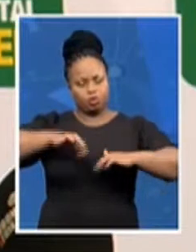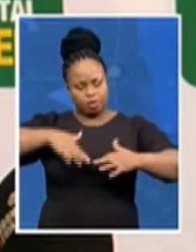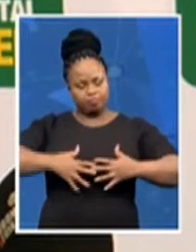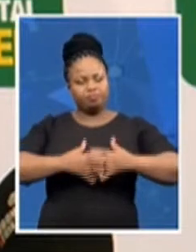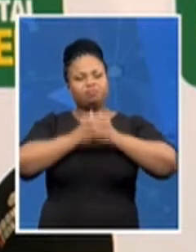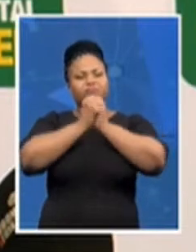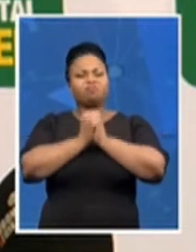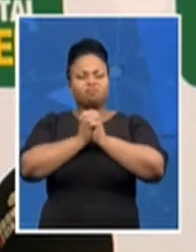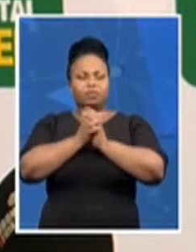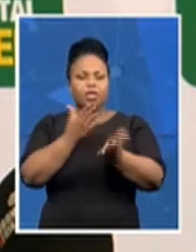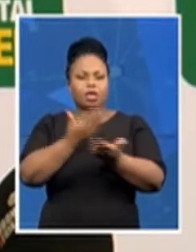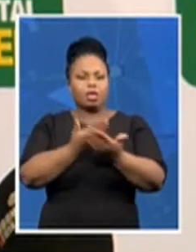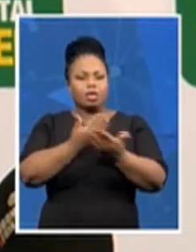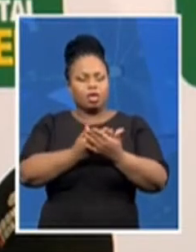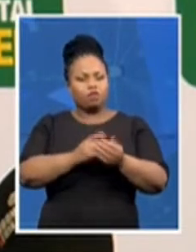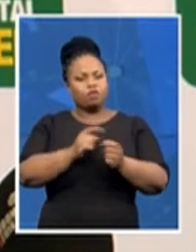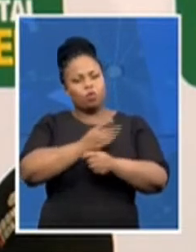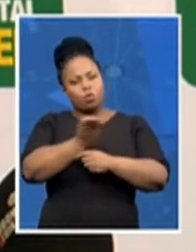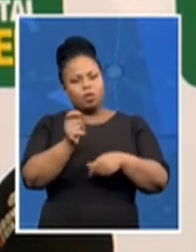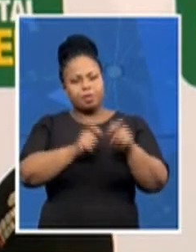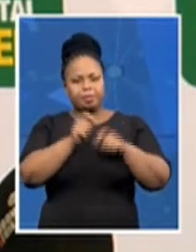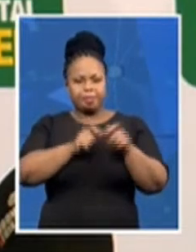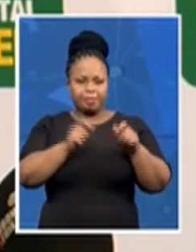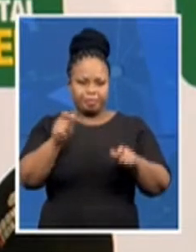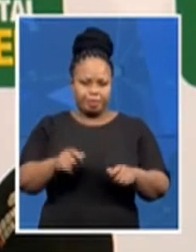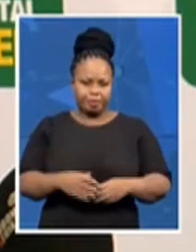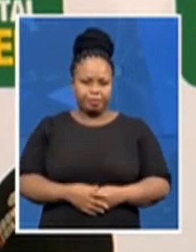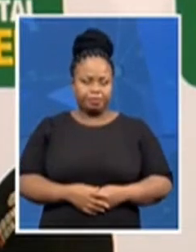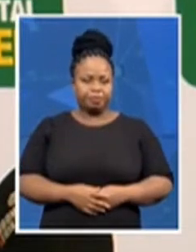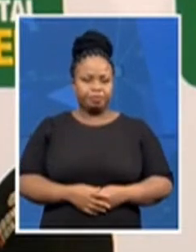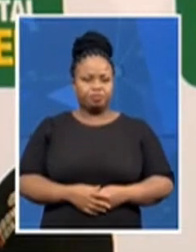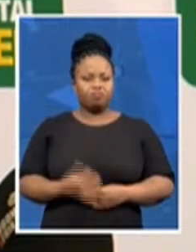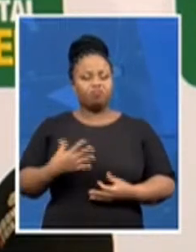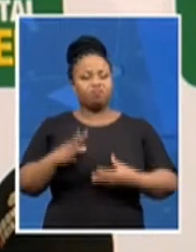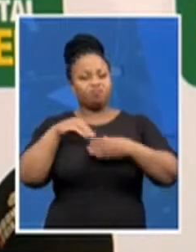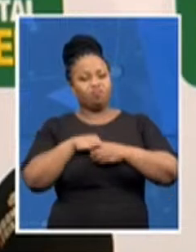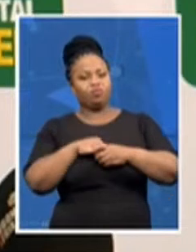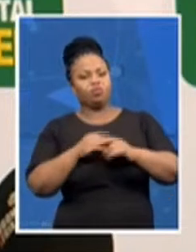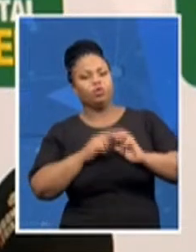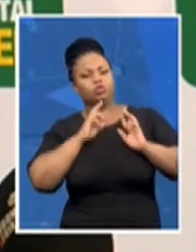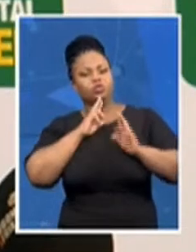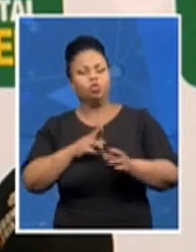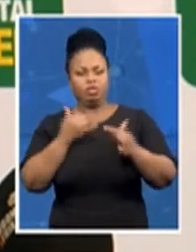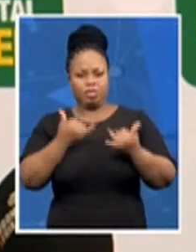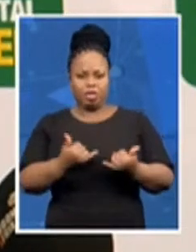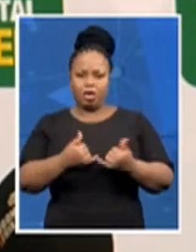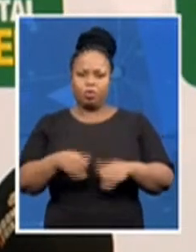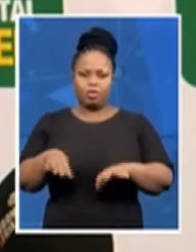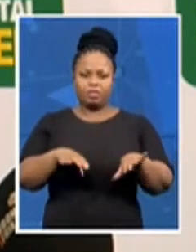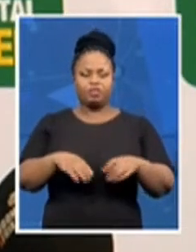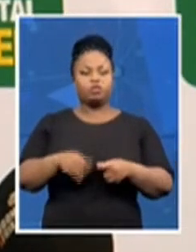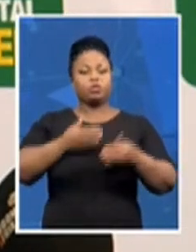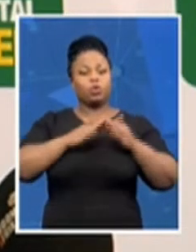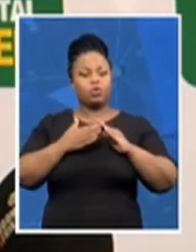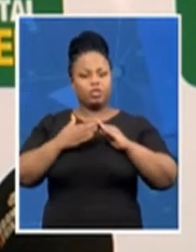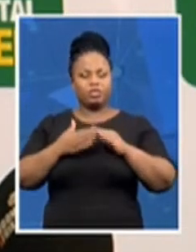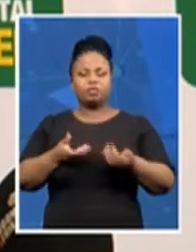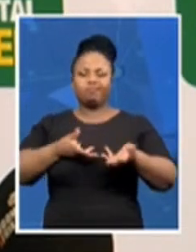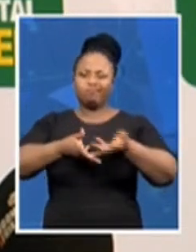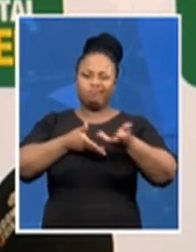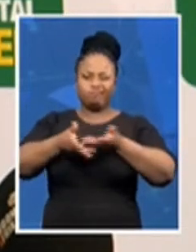people. As part of our response, we will activate community in dialogue program on an urgent